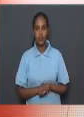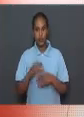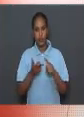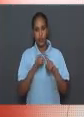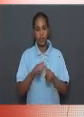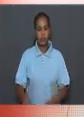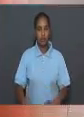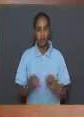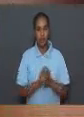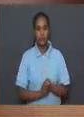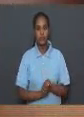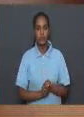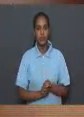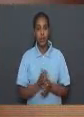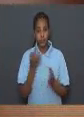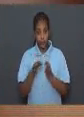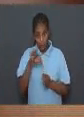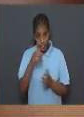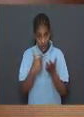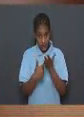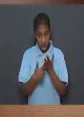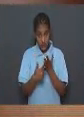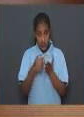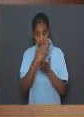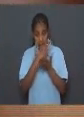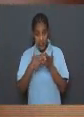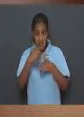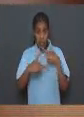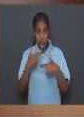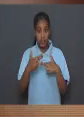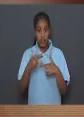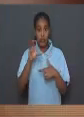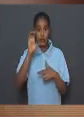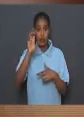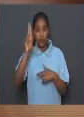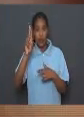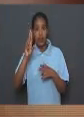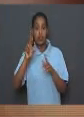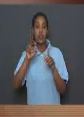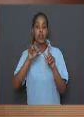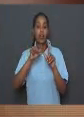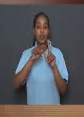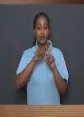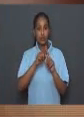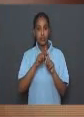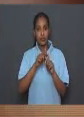Welcome back, students. If you got this half reaction for the copper cathode,